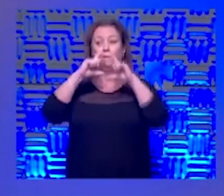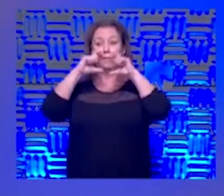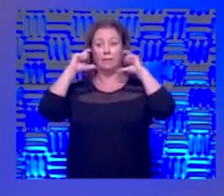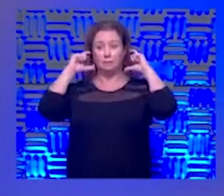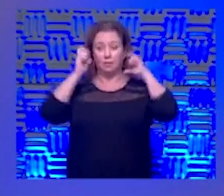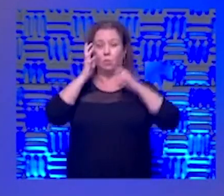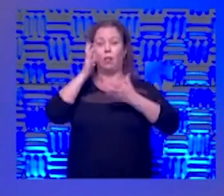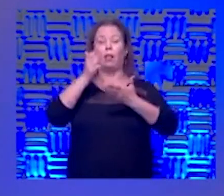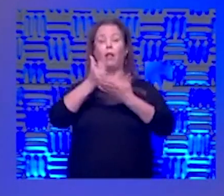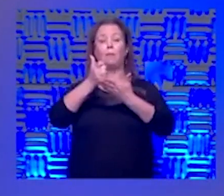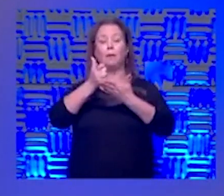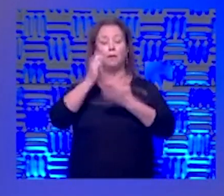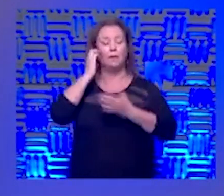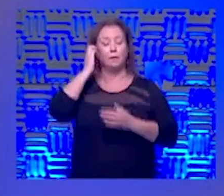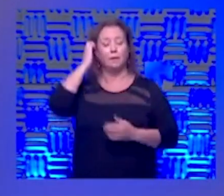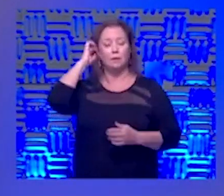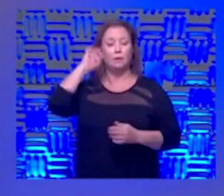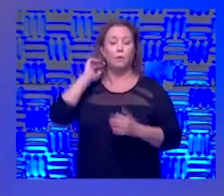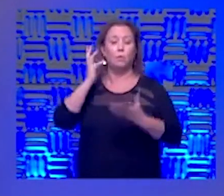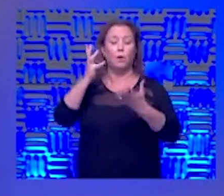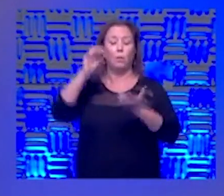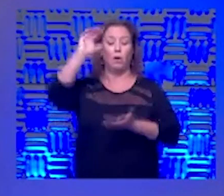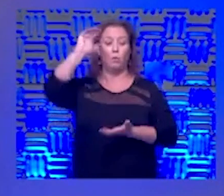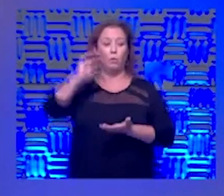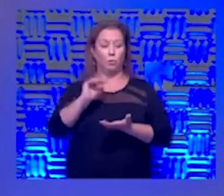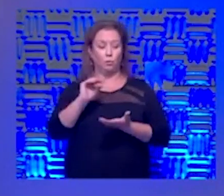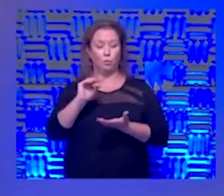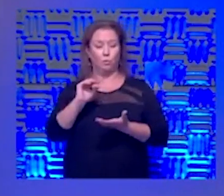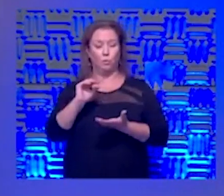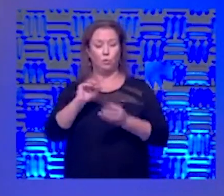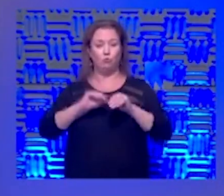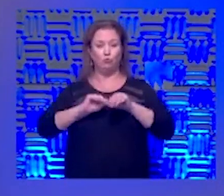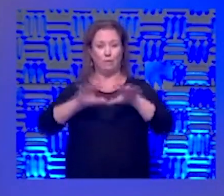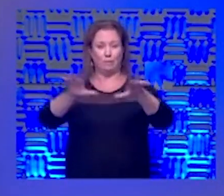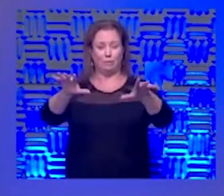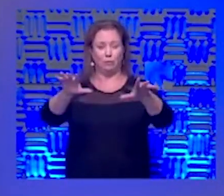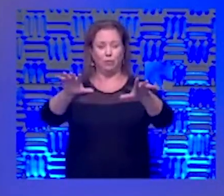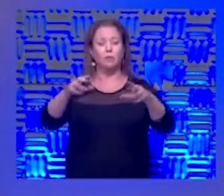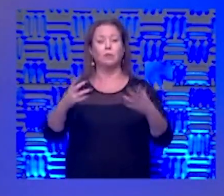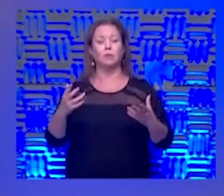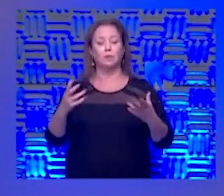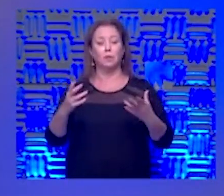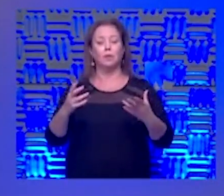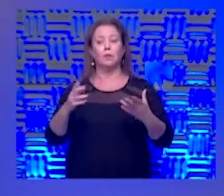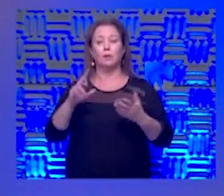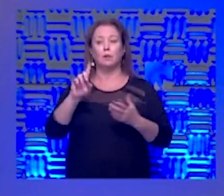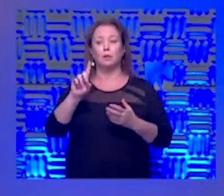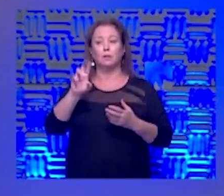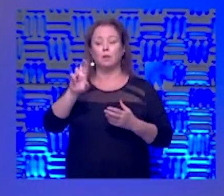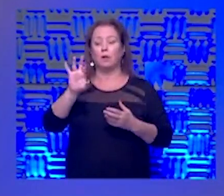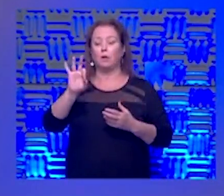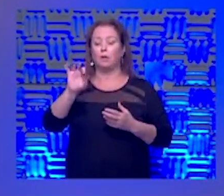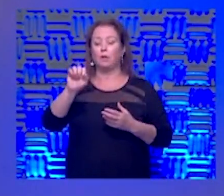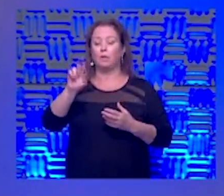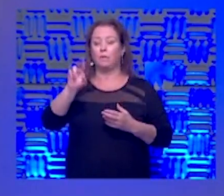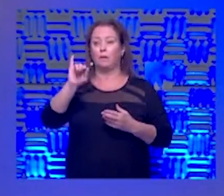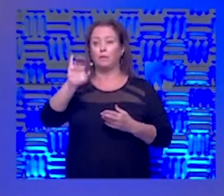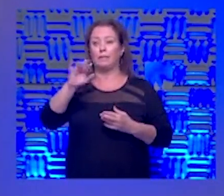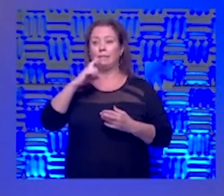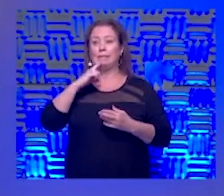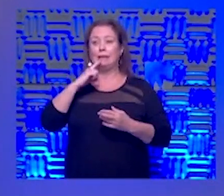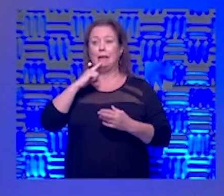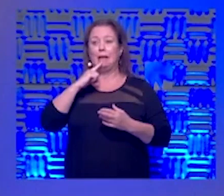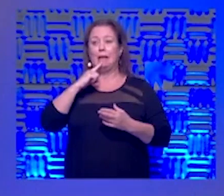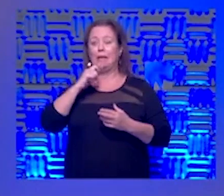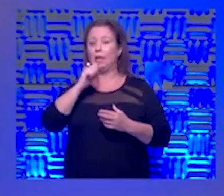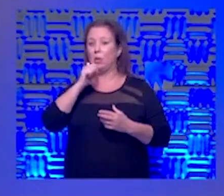will help. And the thing that we want to do is reduce transmission. And we know that even Dr. Fauci had said, I wouldn't wear a face mask if I'm